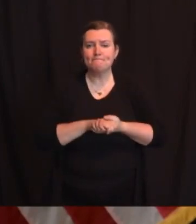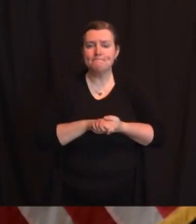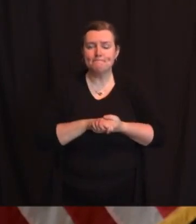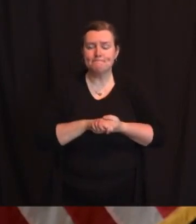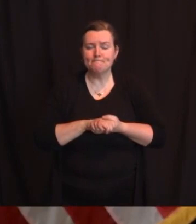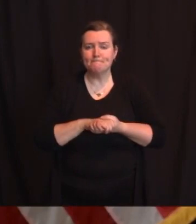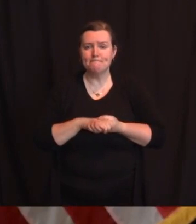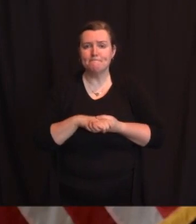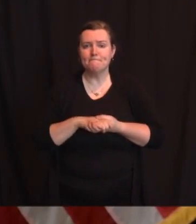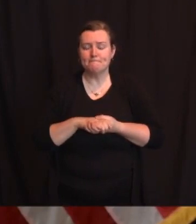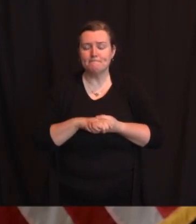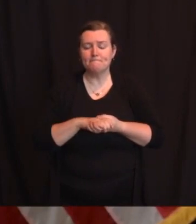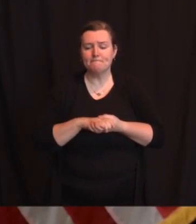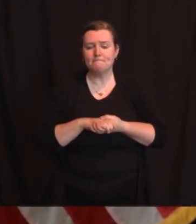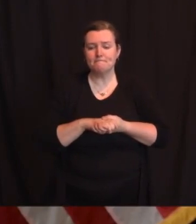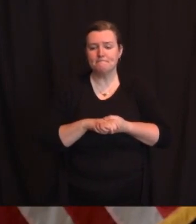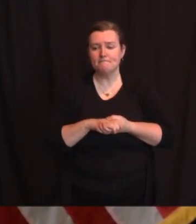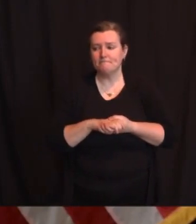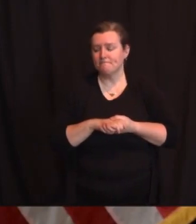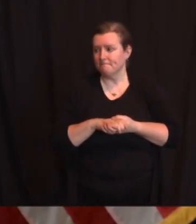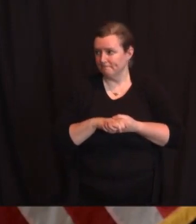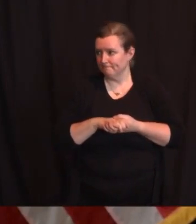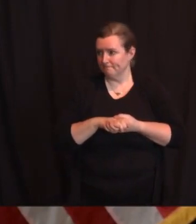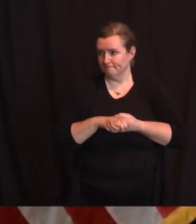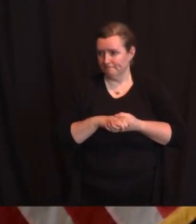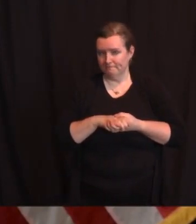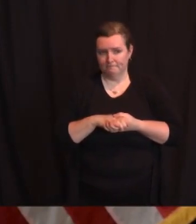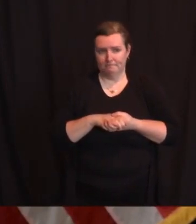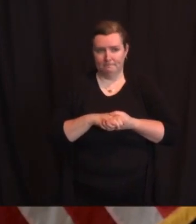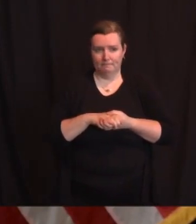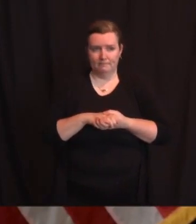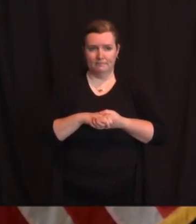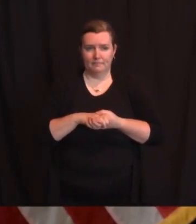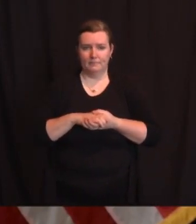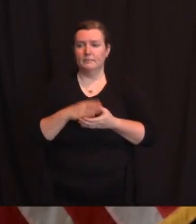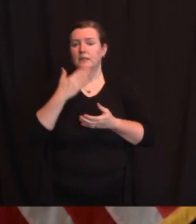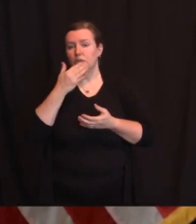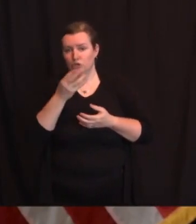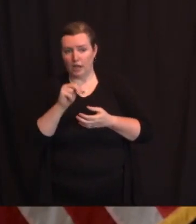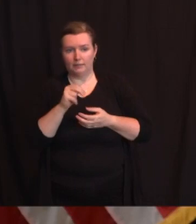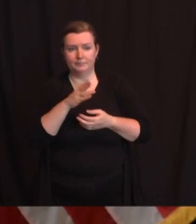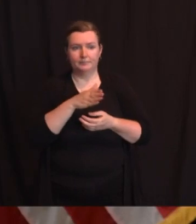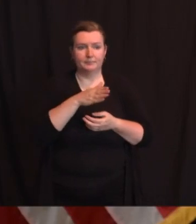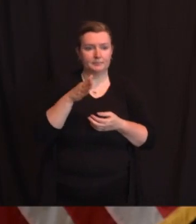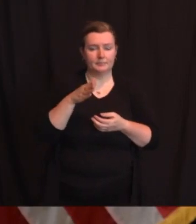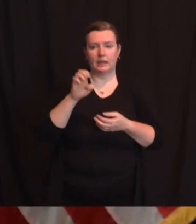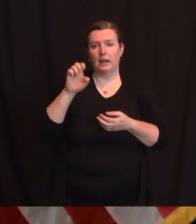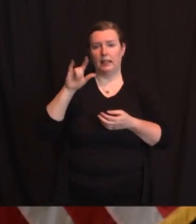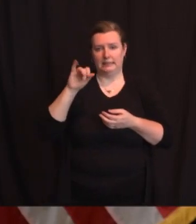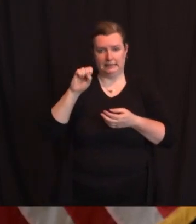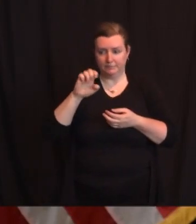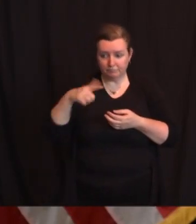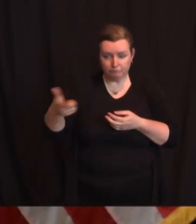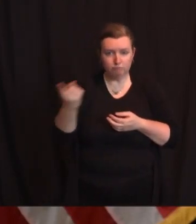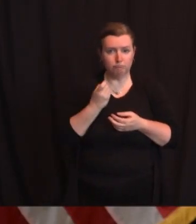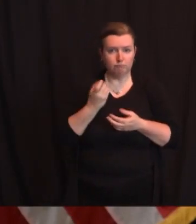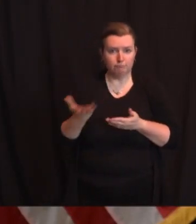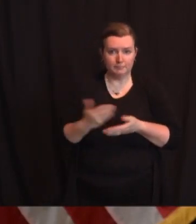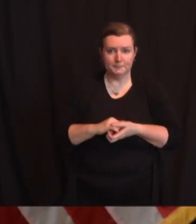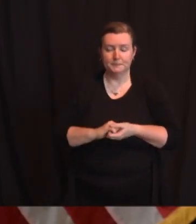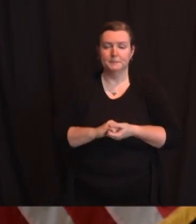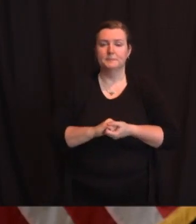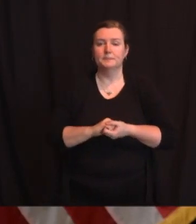I think I got what you asked there. Thank you, John. Elise, we'll go back to you. Hi.